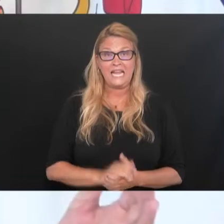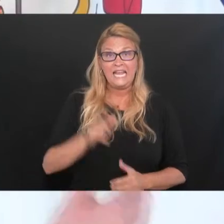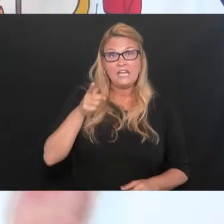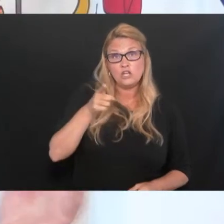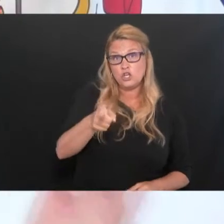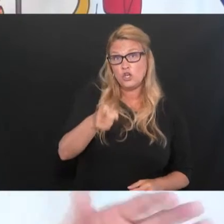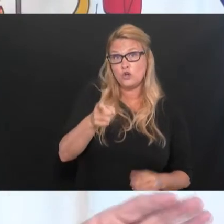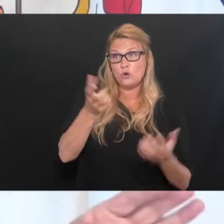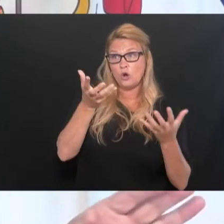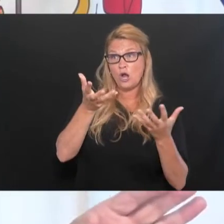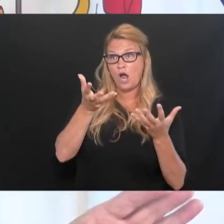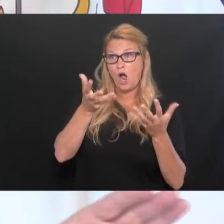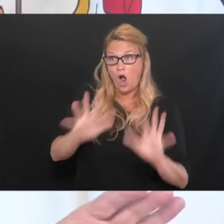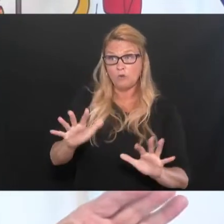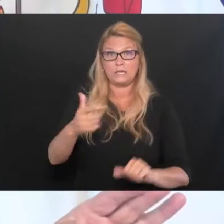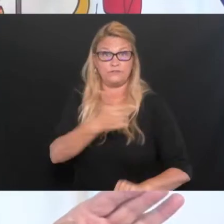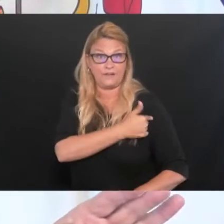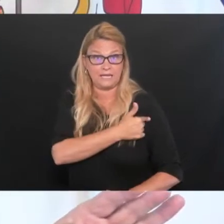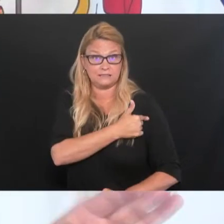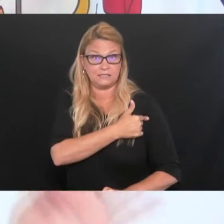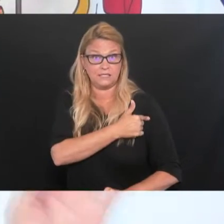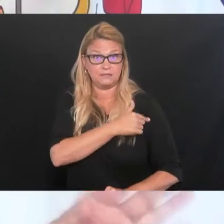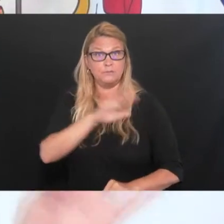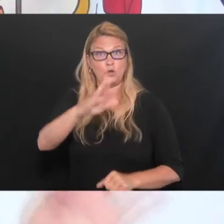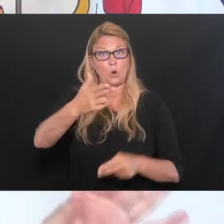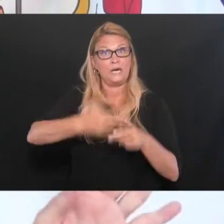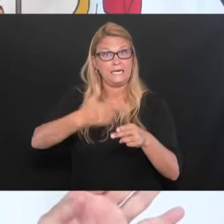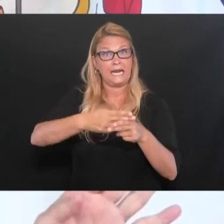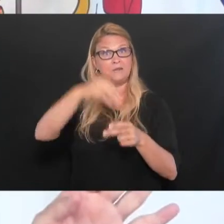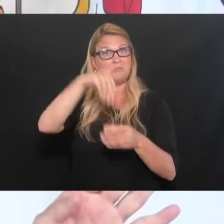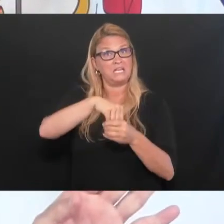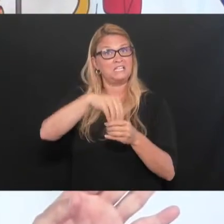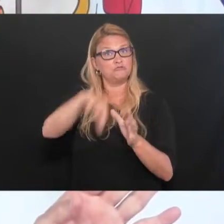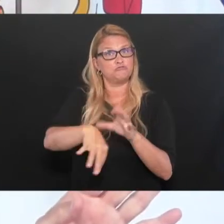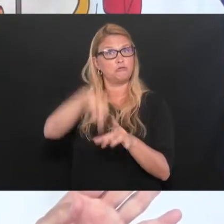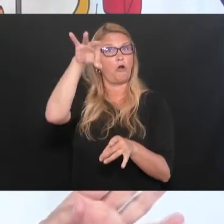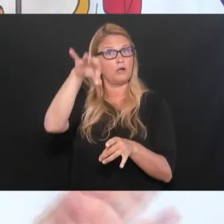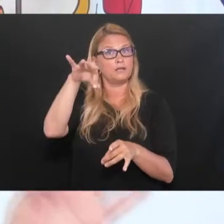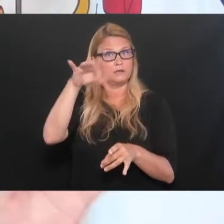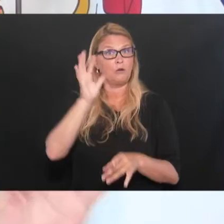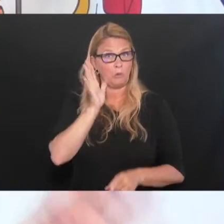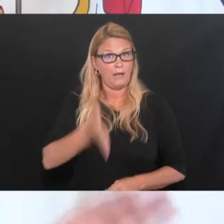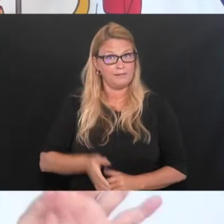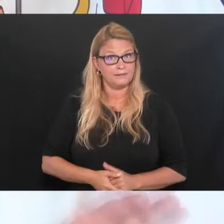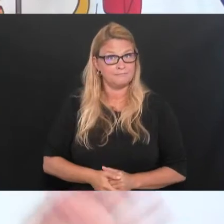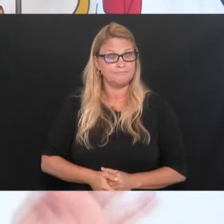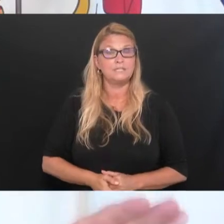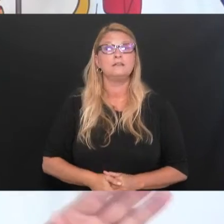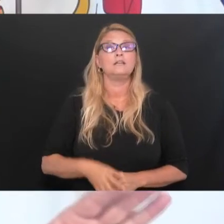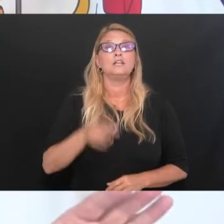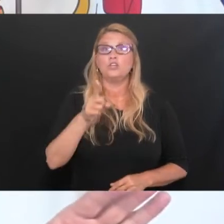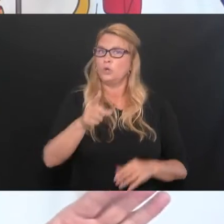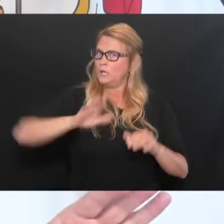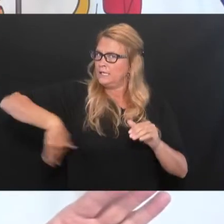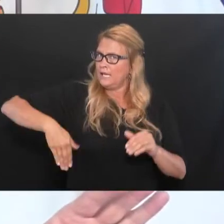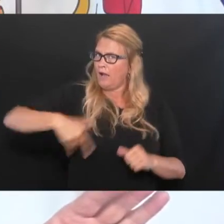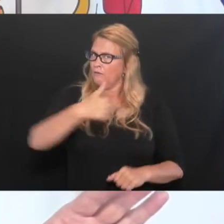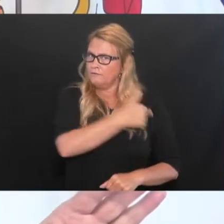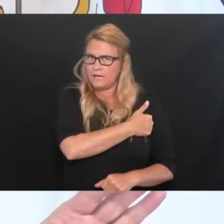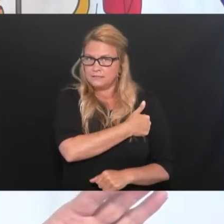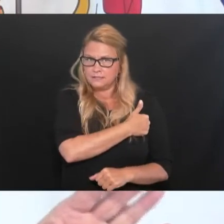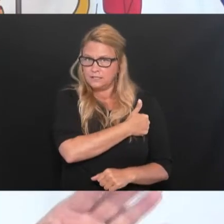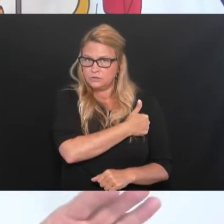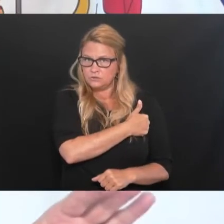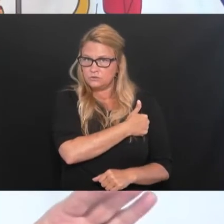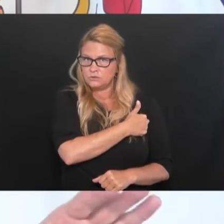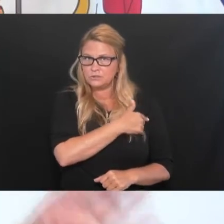vaccinated, you're in a drawing, aren't you? You're in a drawing. If you have not been vaccinated,